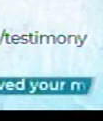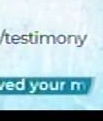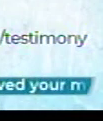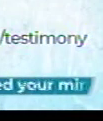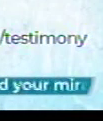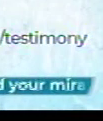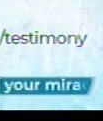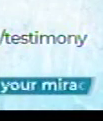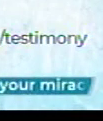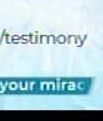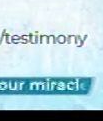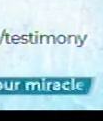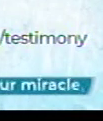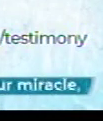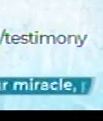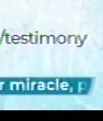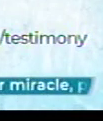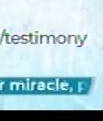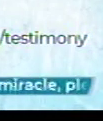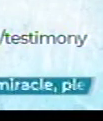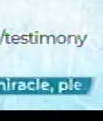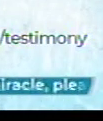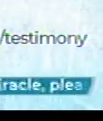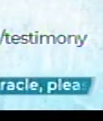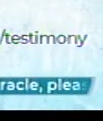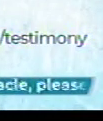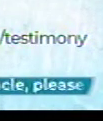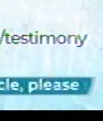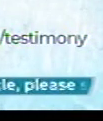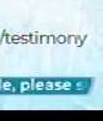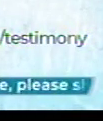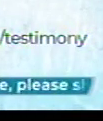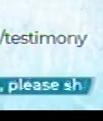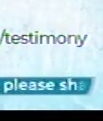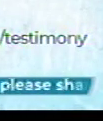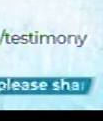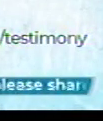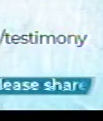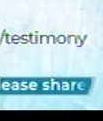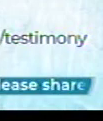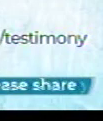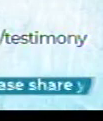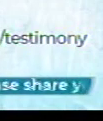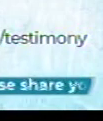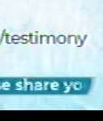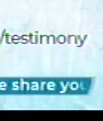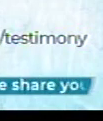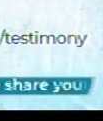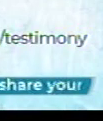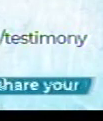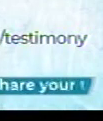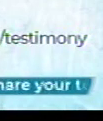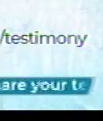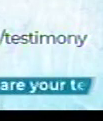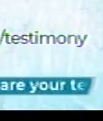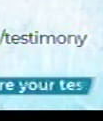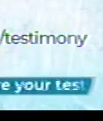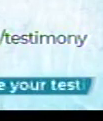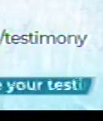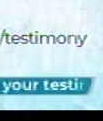Waiting for you. We are waiting for you. For you. Because the blessing is there. The miracle is